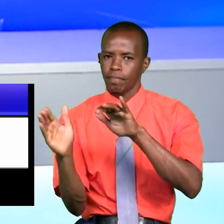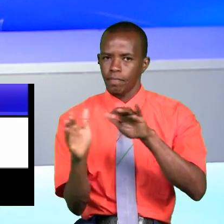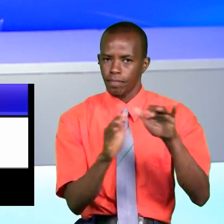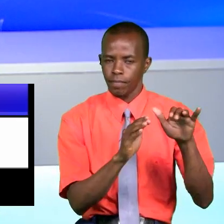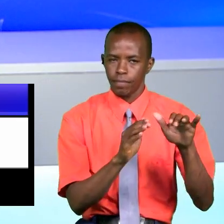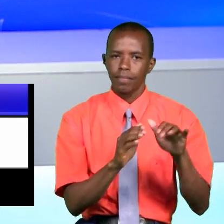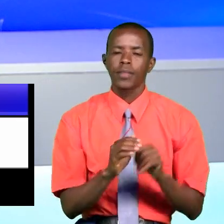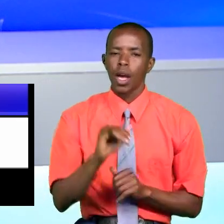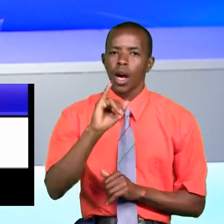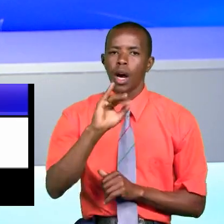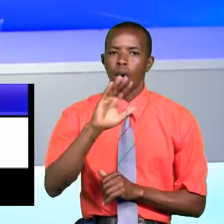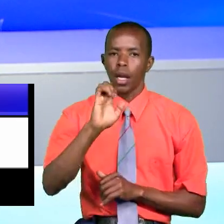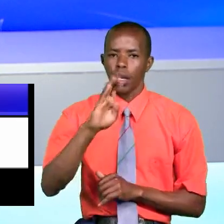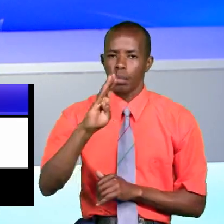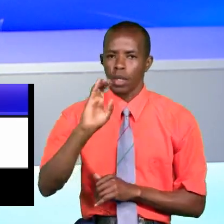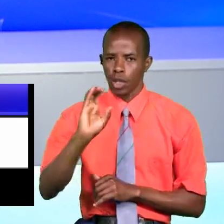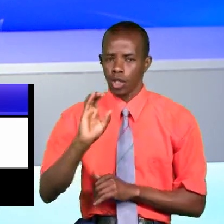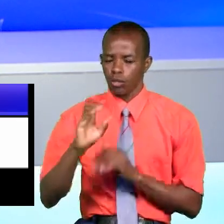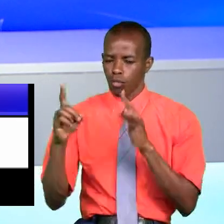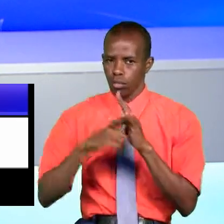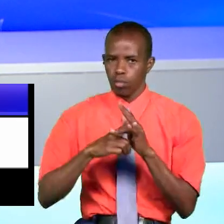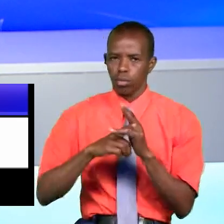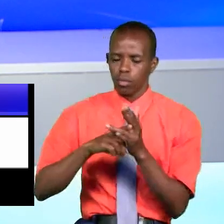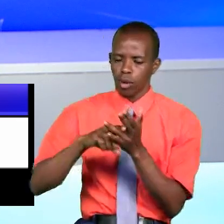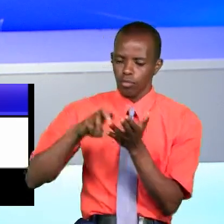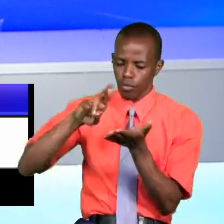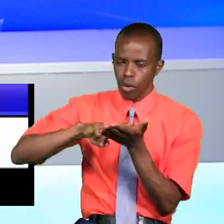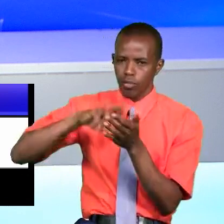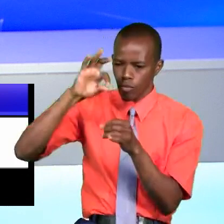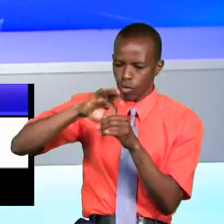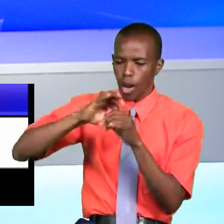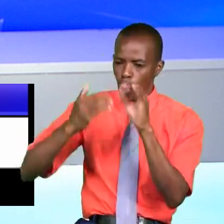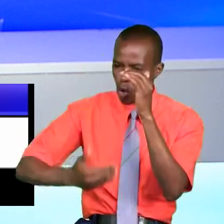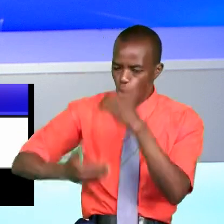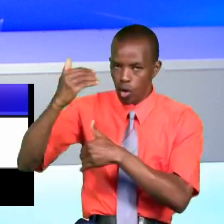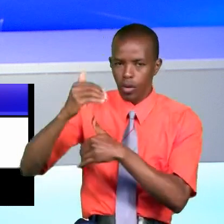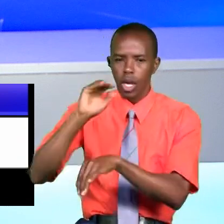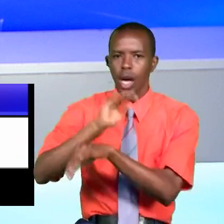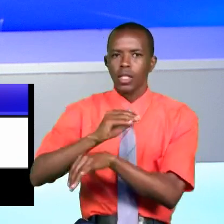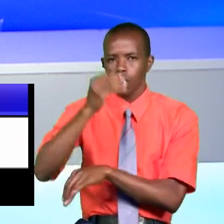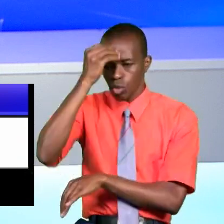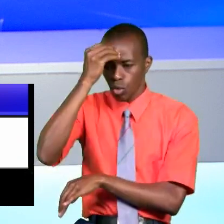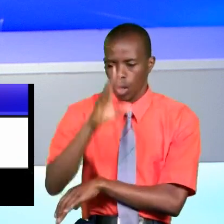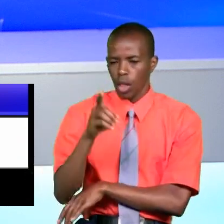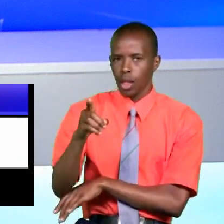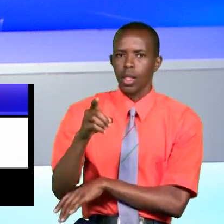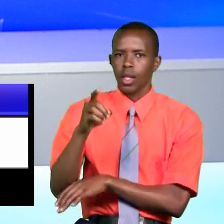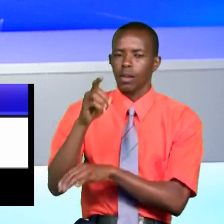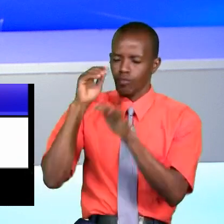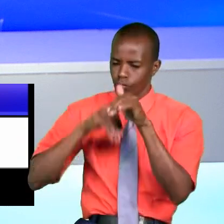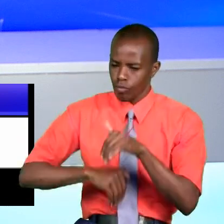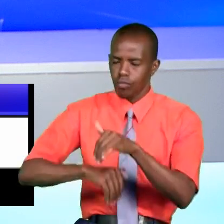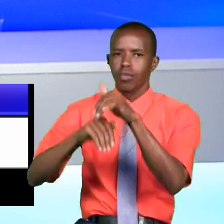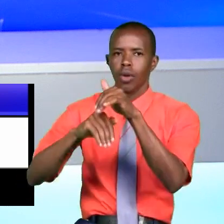The Independent Electoral and Boundaries Commission has launched voter registration in institutions of higher learning, calling on university students to oblige to their